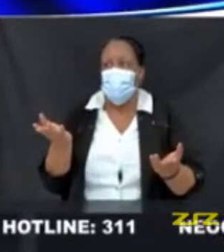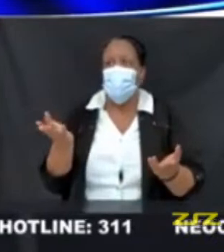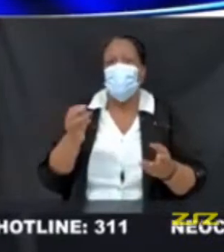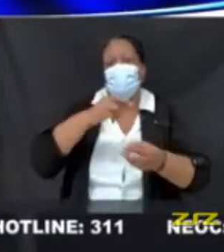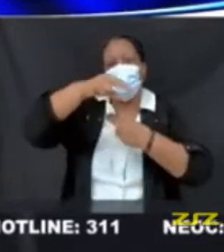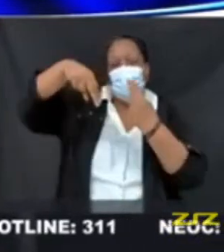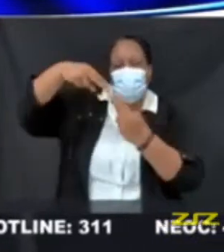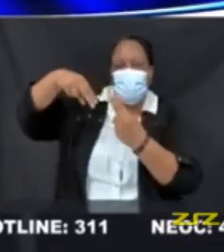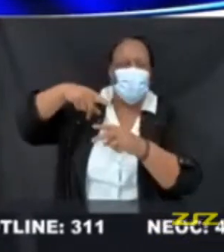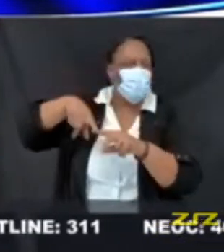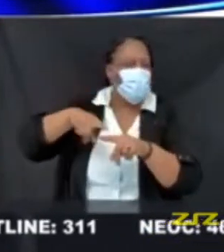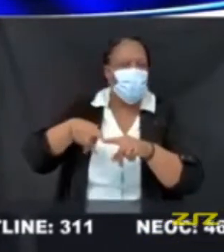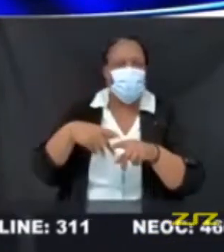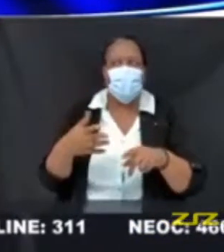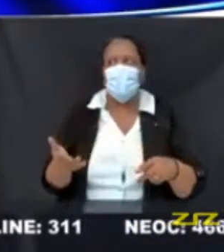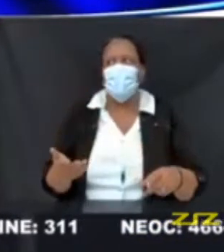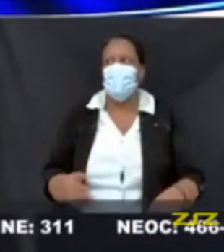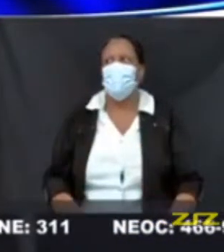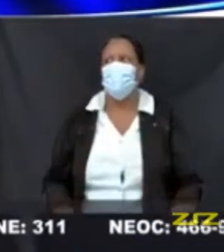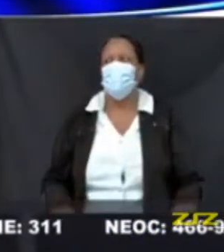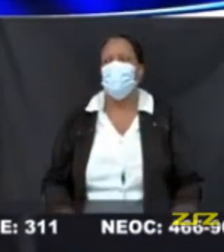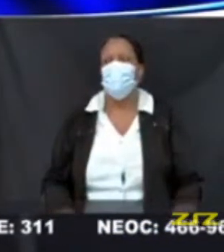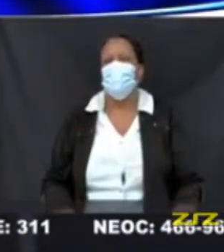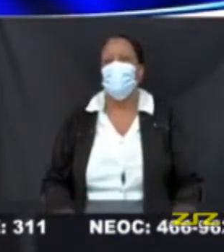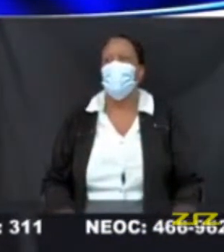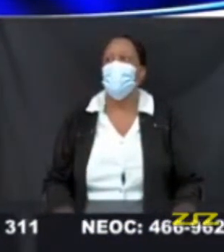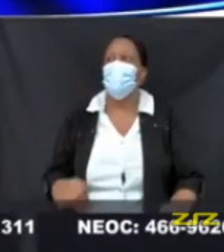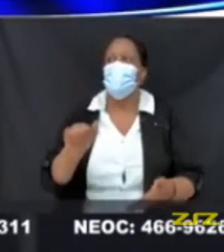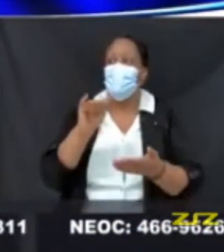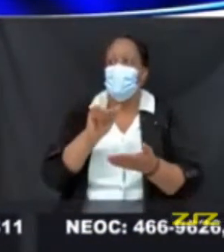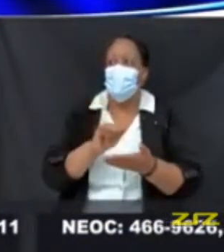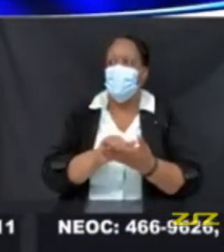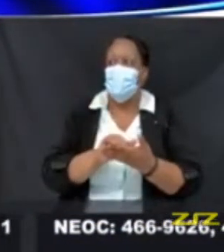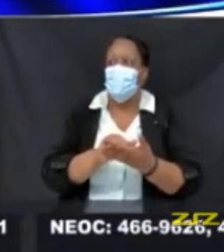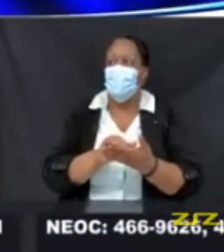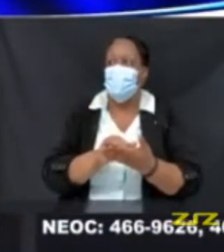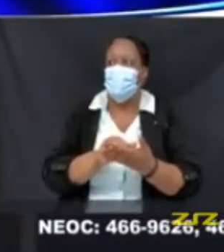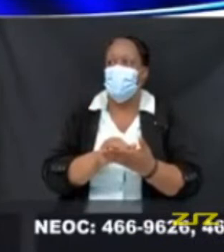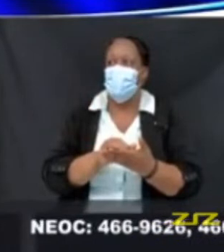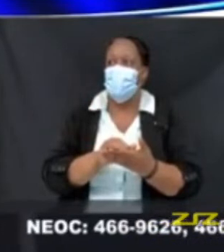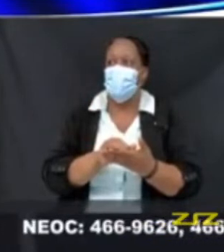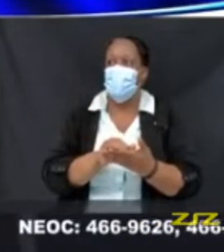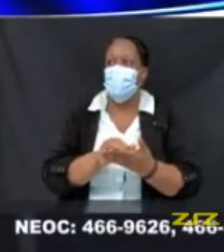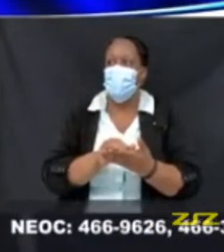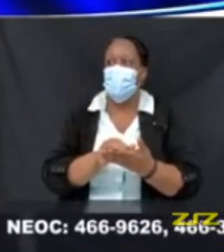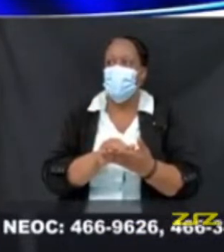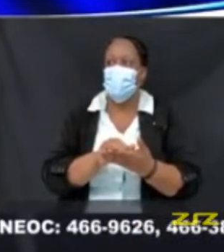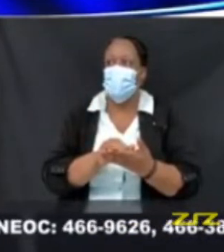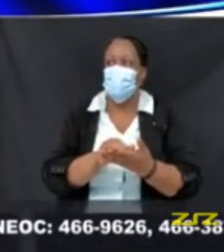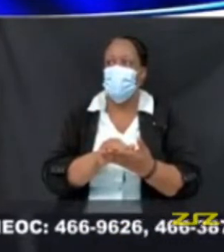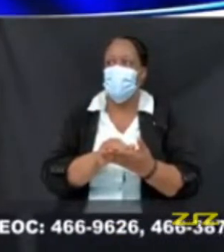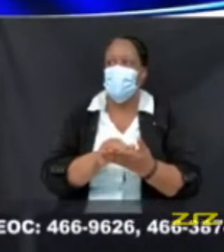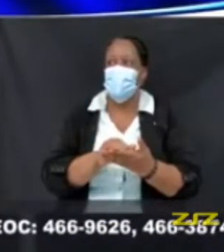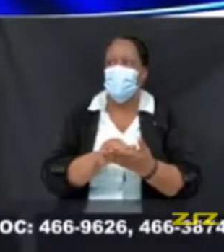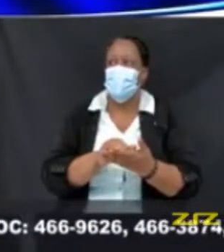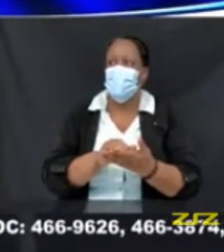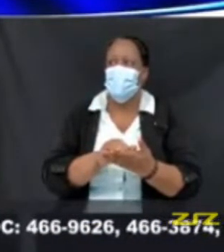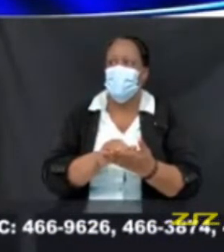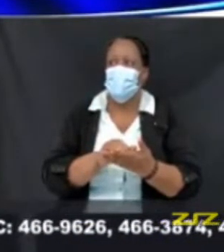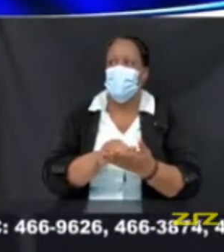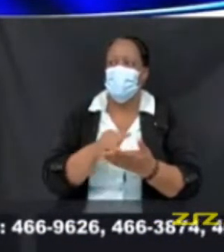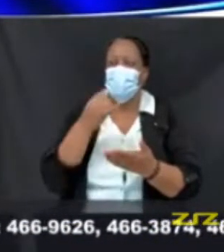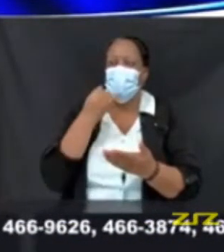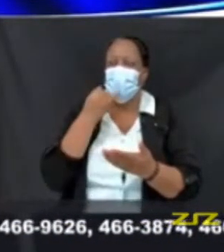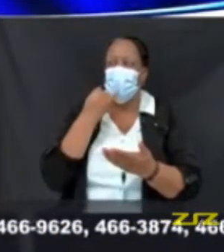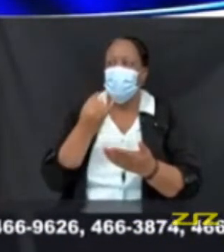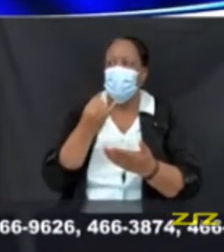Risk Reduction is taking place just a few weeks before COP26, the UN's climate change conference that is